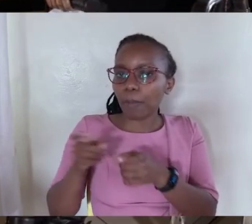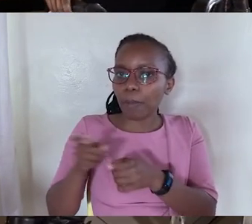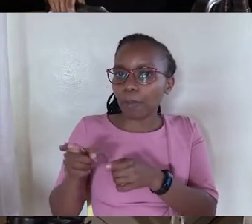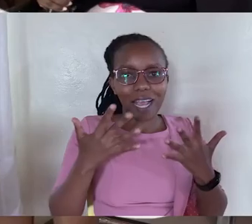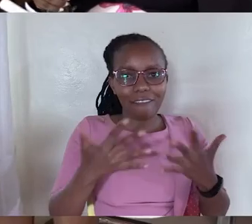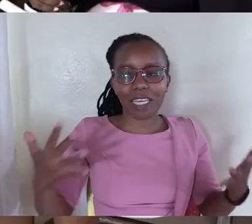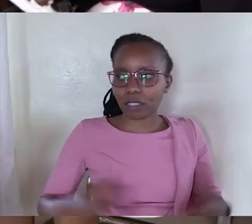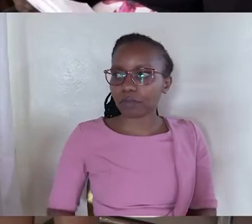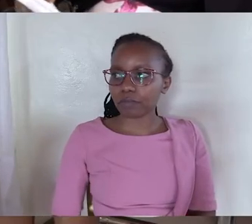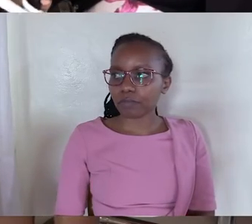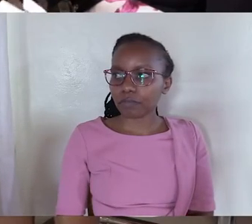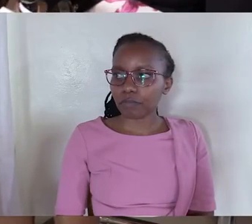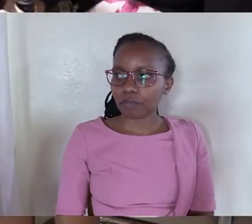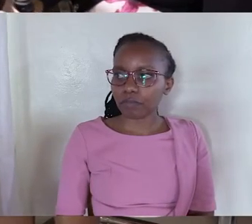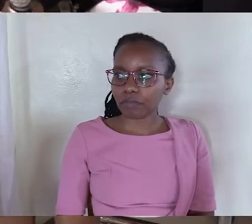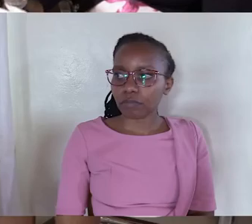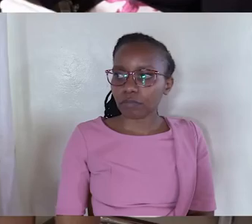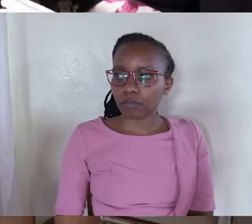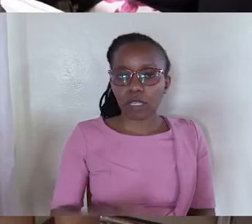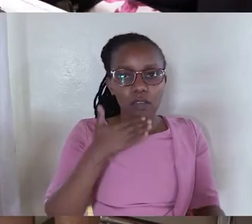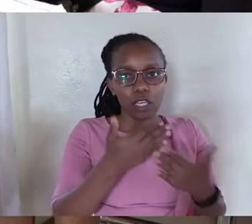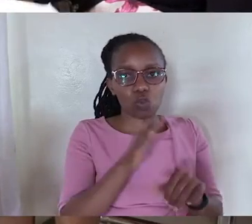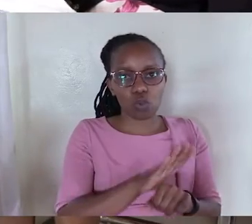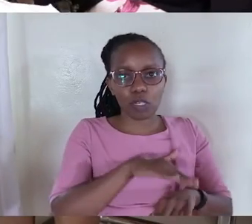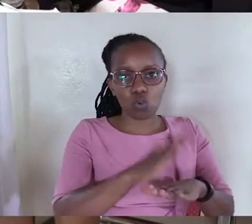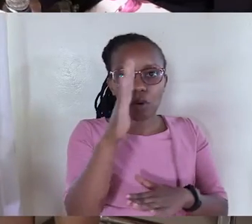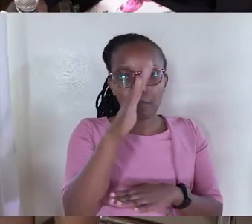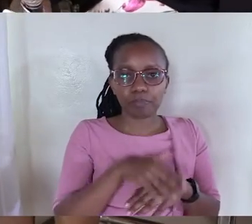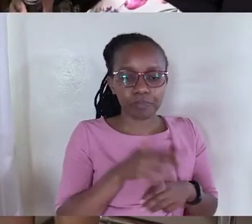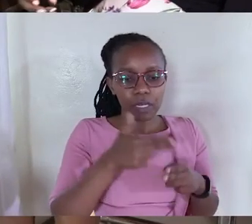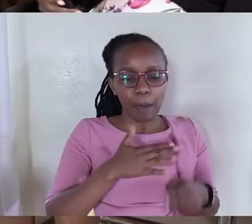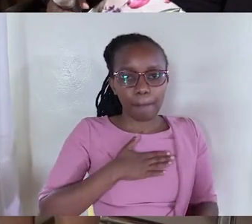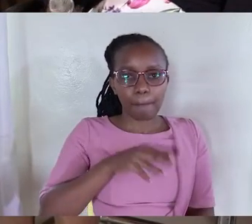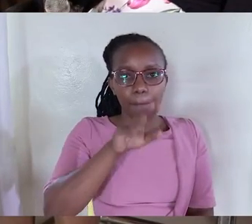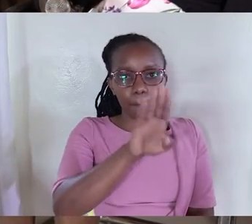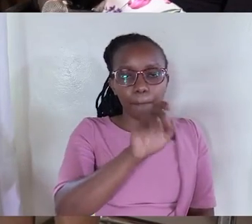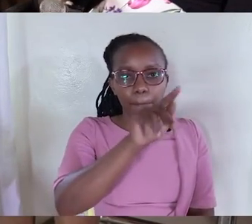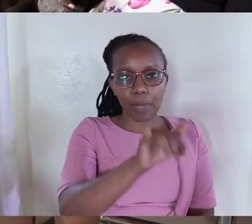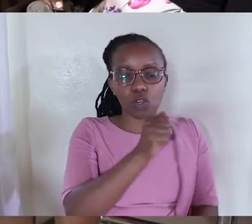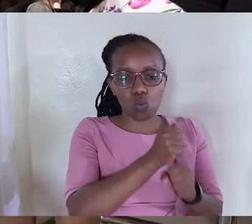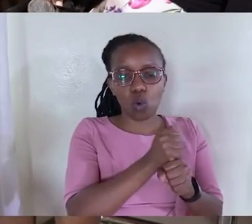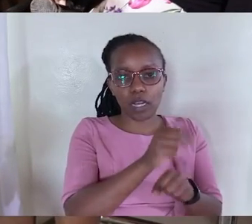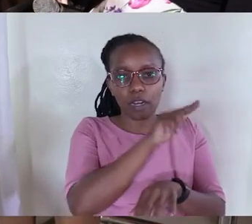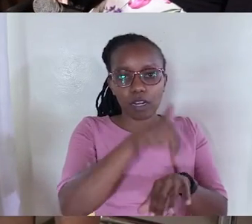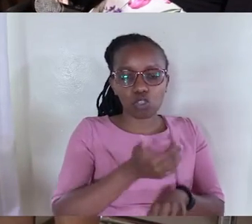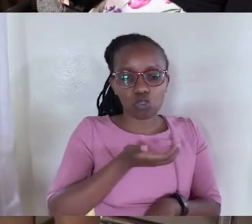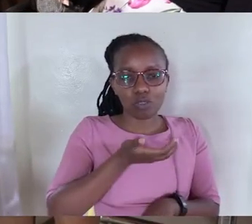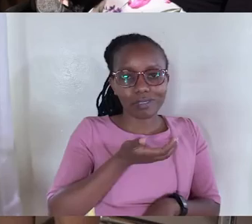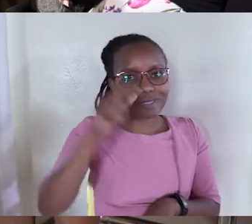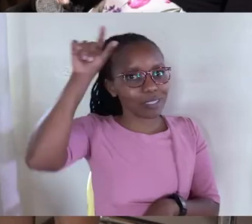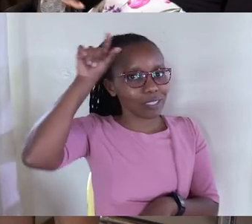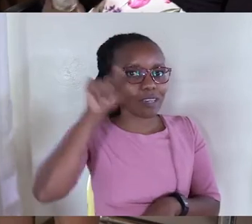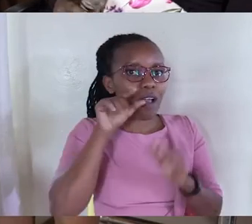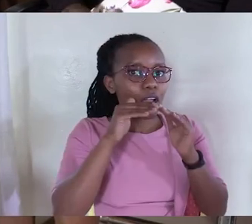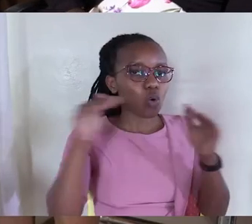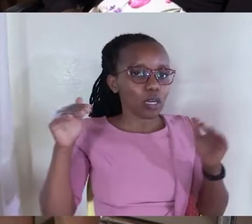place. Okay, thank you so much. Good afternoon. I'm Malamba Betty. I work with the National Gender and Equality Commission, which